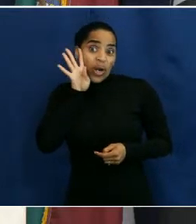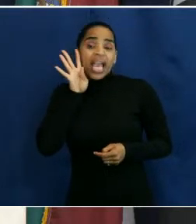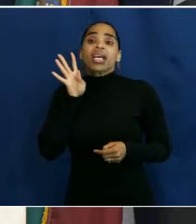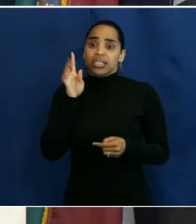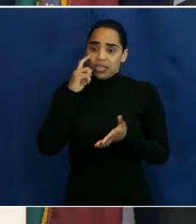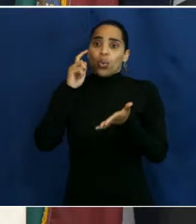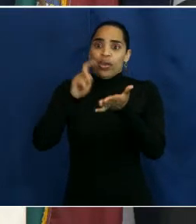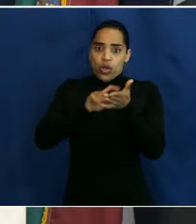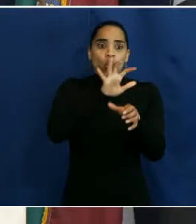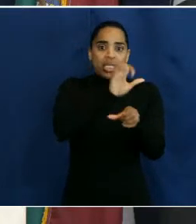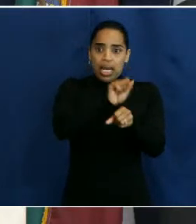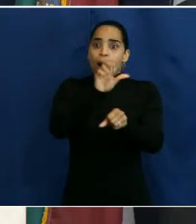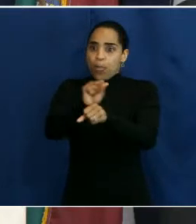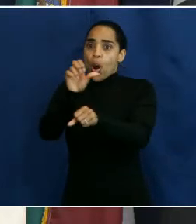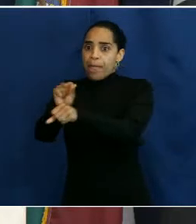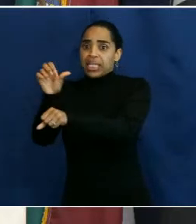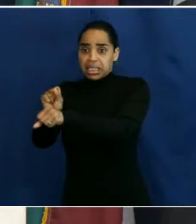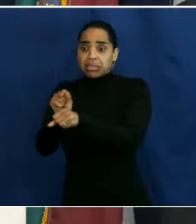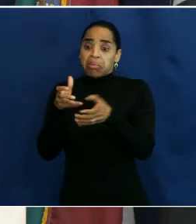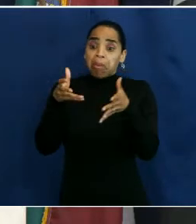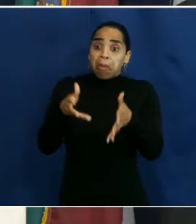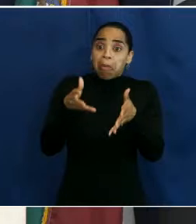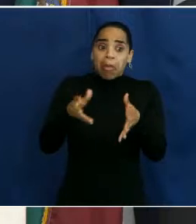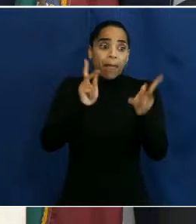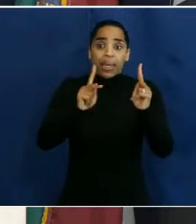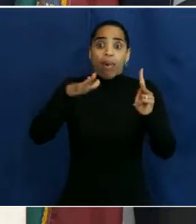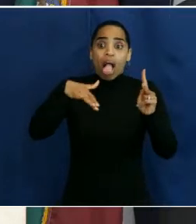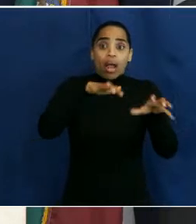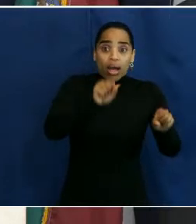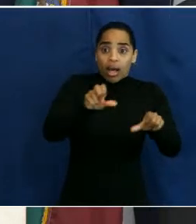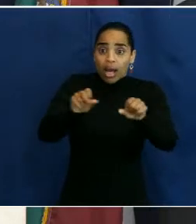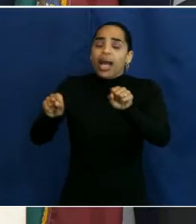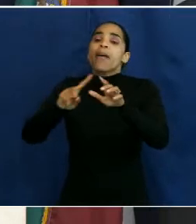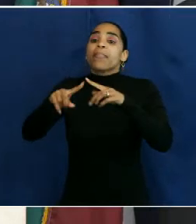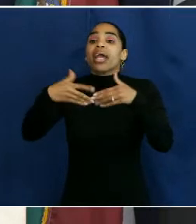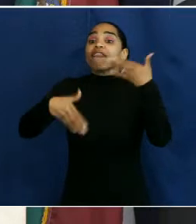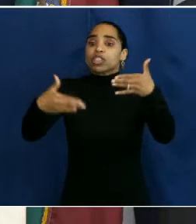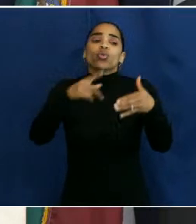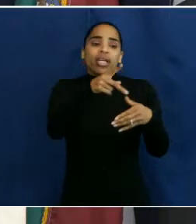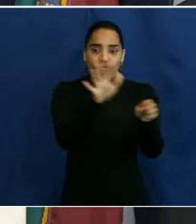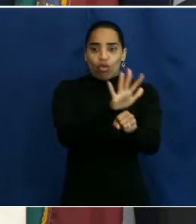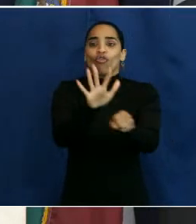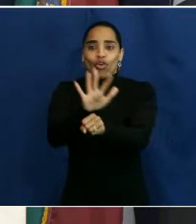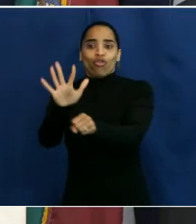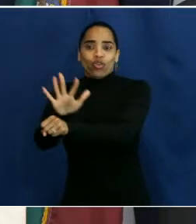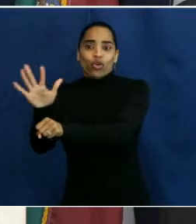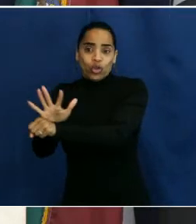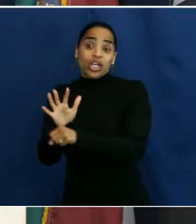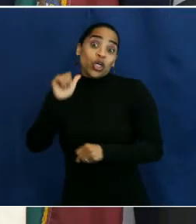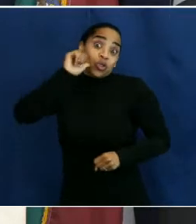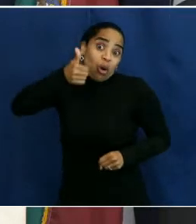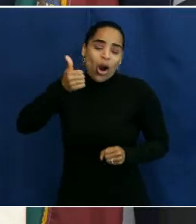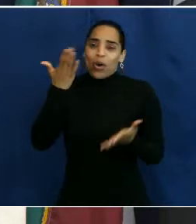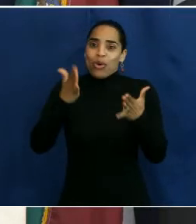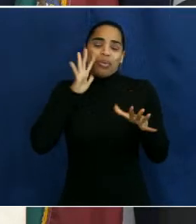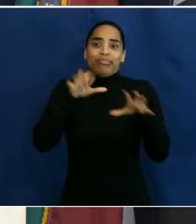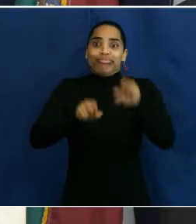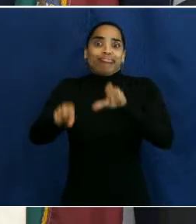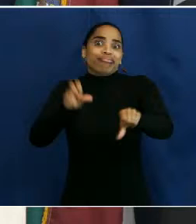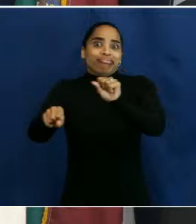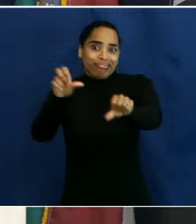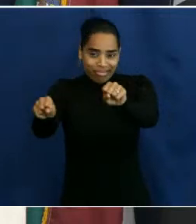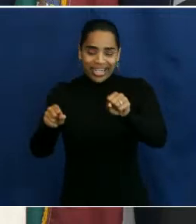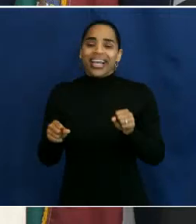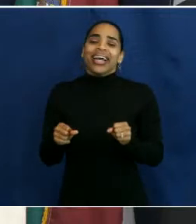seen appointments be there for a little bit longer, but we're still all being taken. And we expect that will change tomorrow. And we'll be back